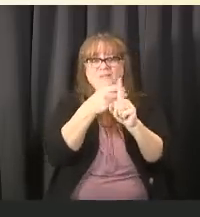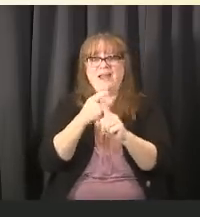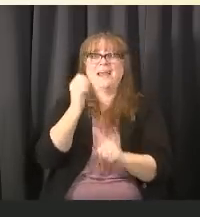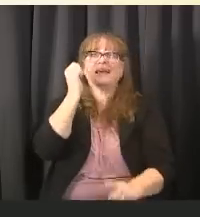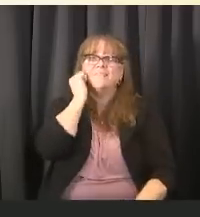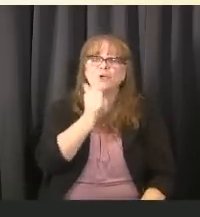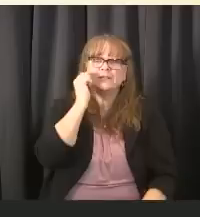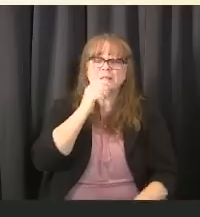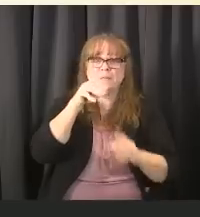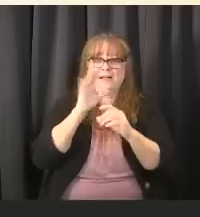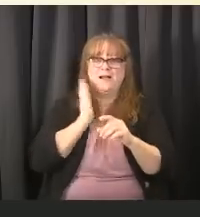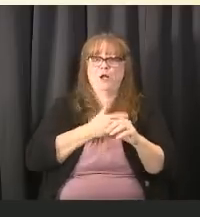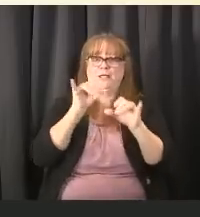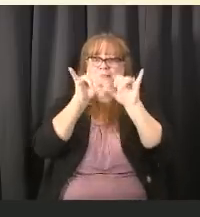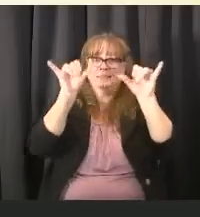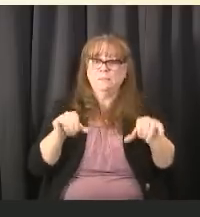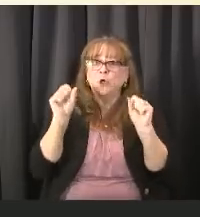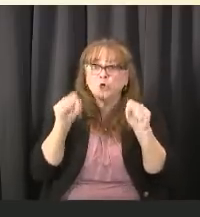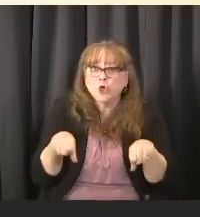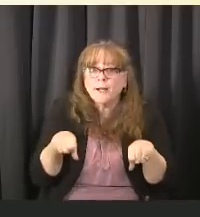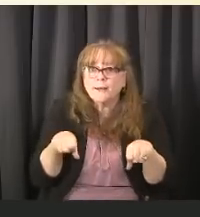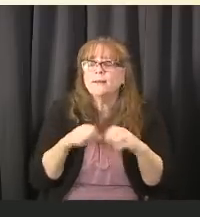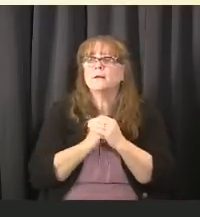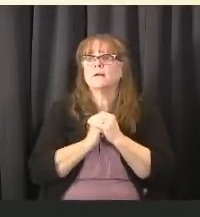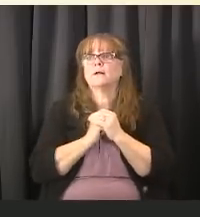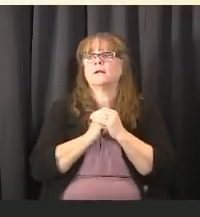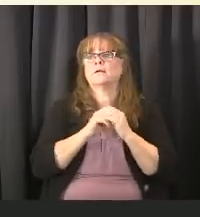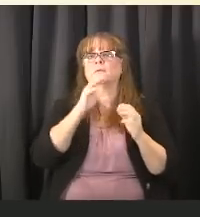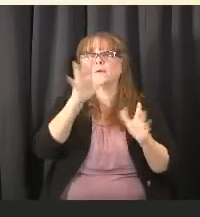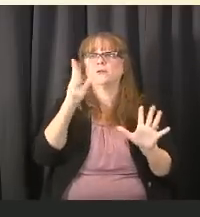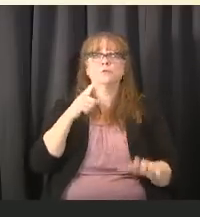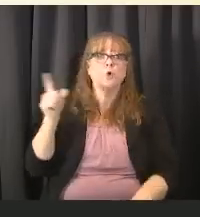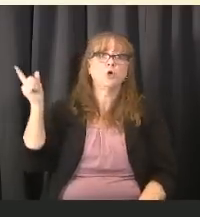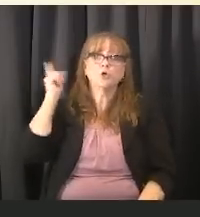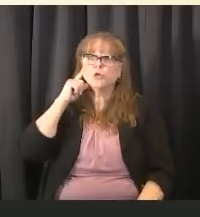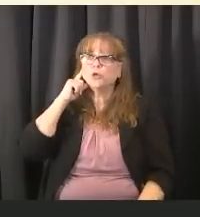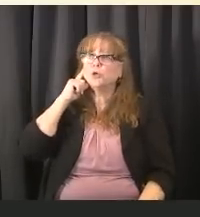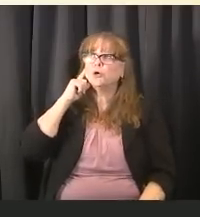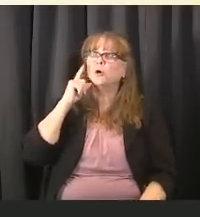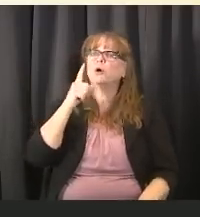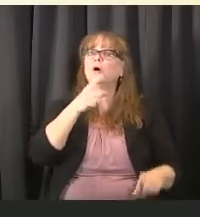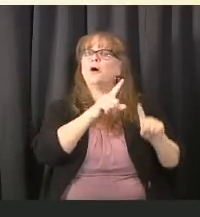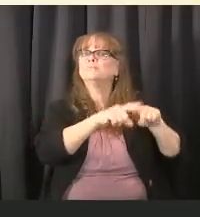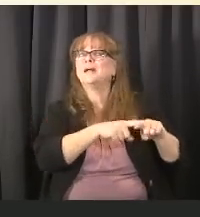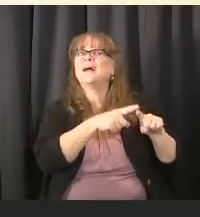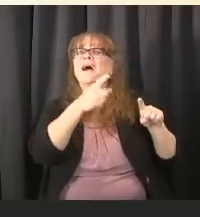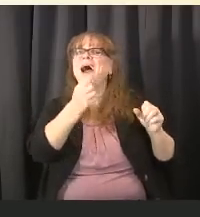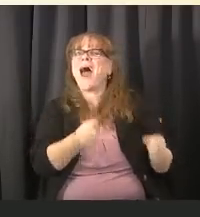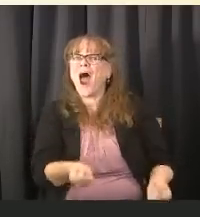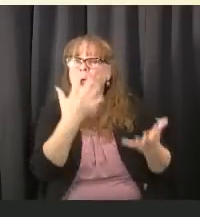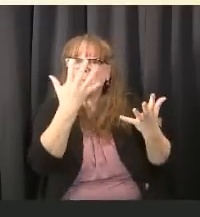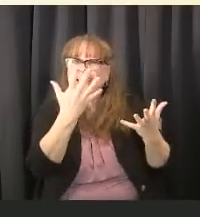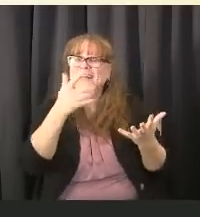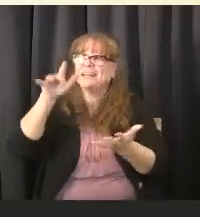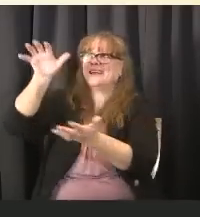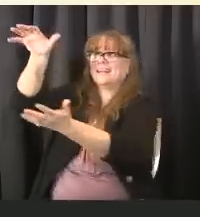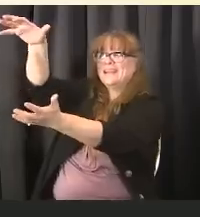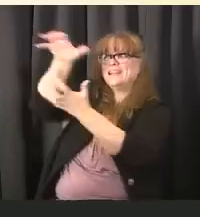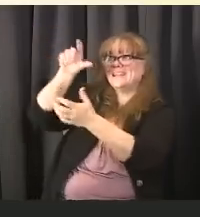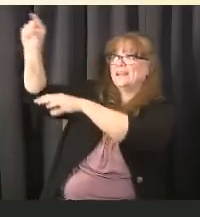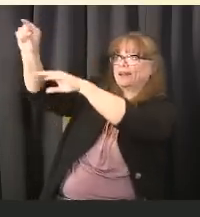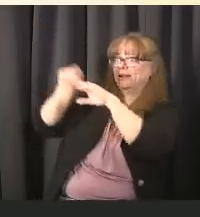you've heard, that's based on the supply of vaccine that is available to Salud.